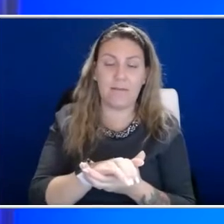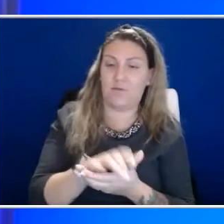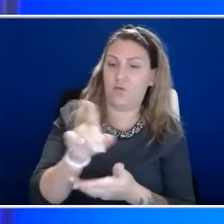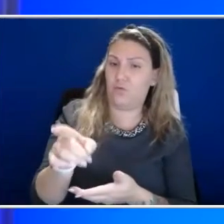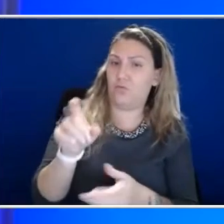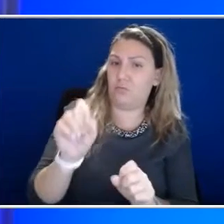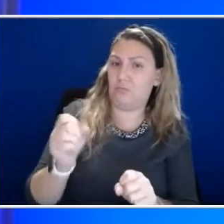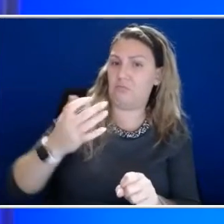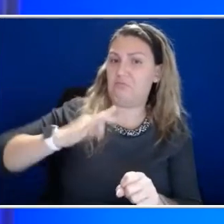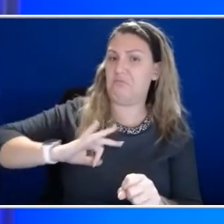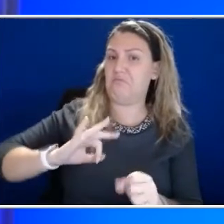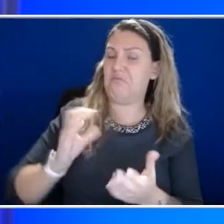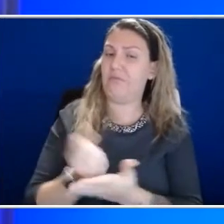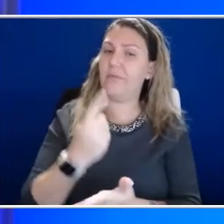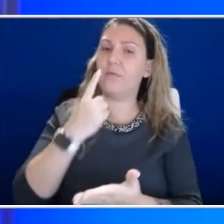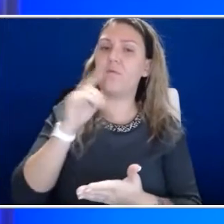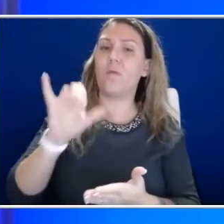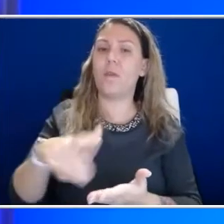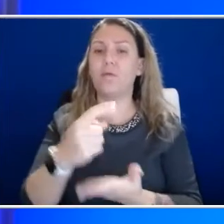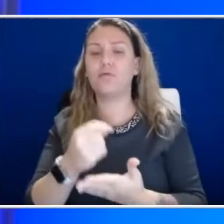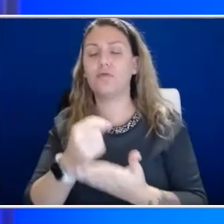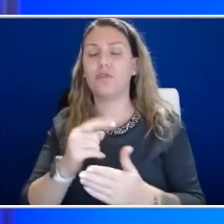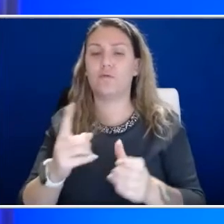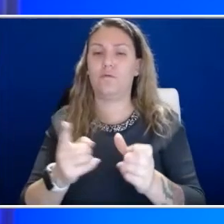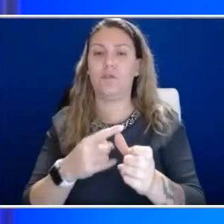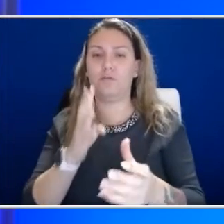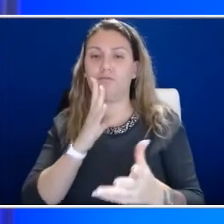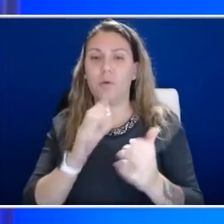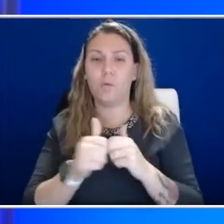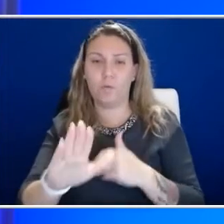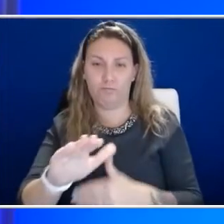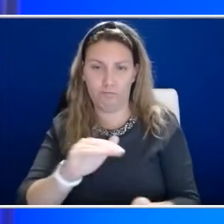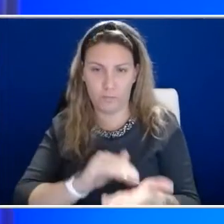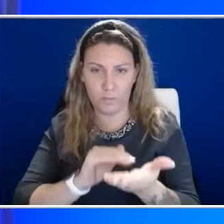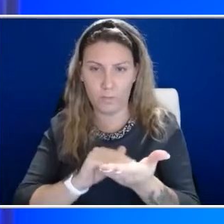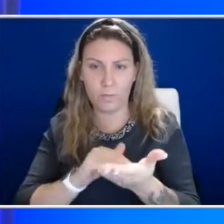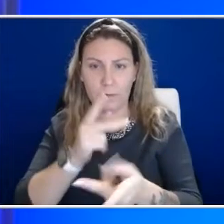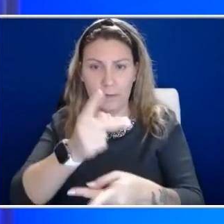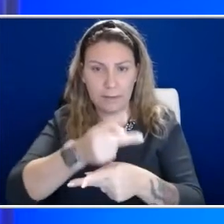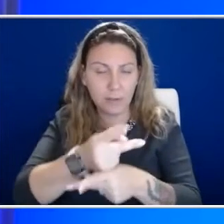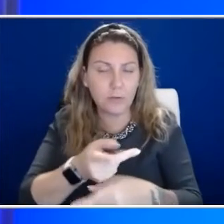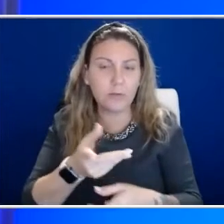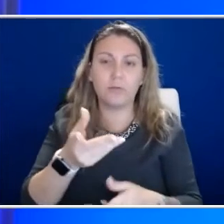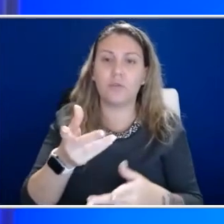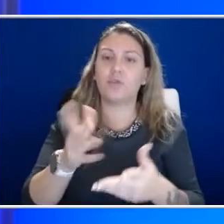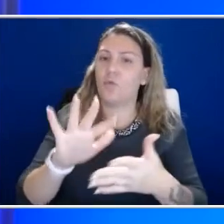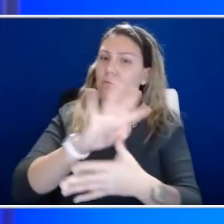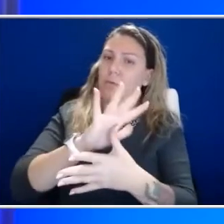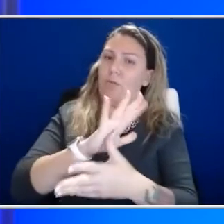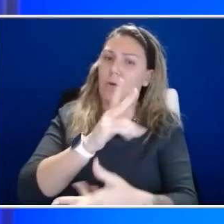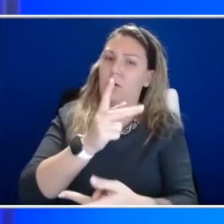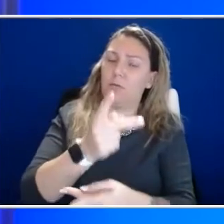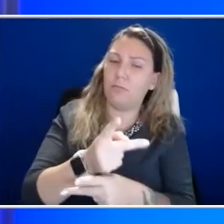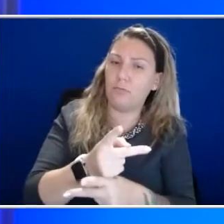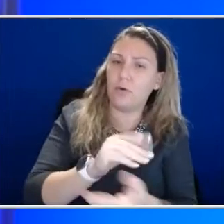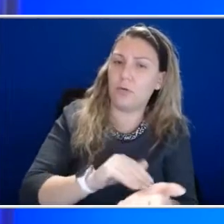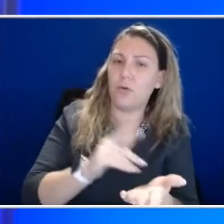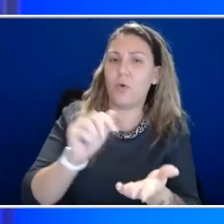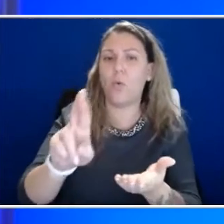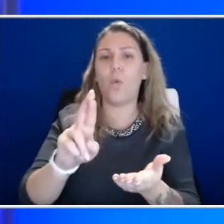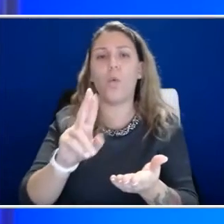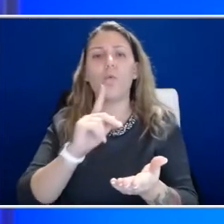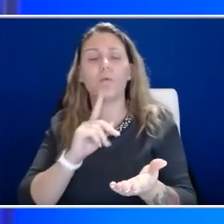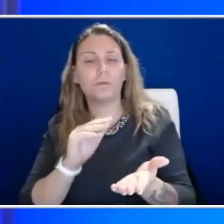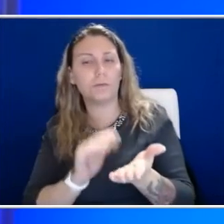will be good to first talk to your physician who is taking care of either your primary care doctor or doctor who is taking care of